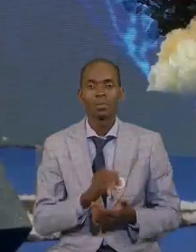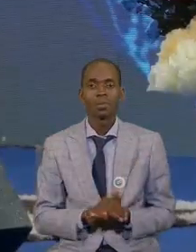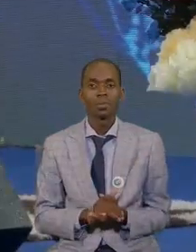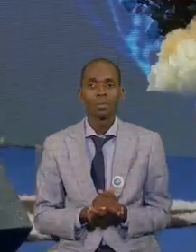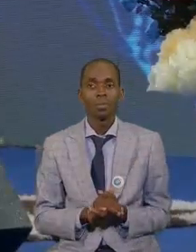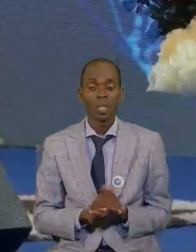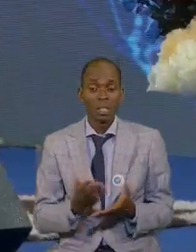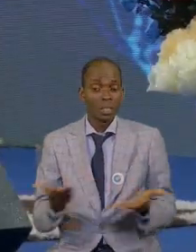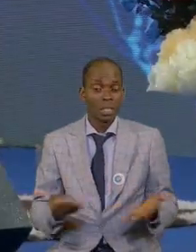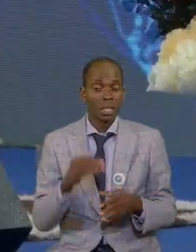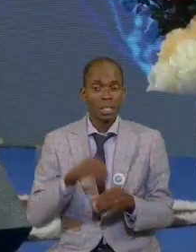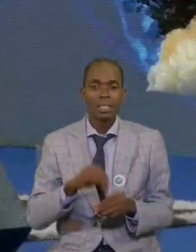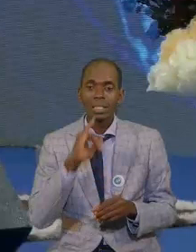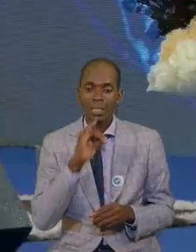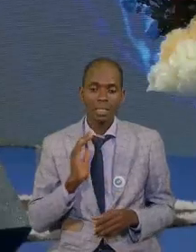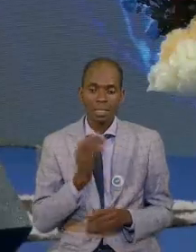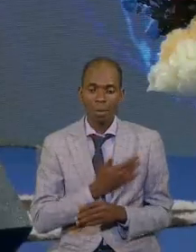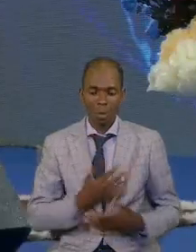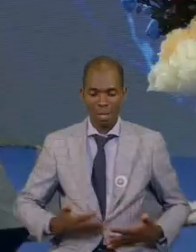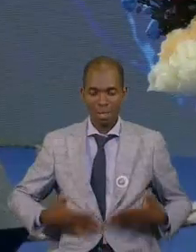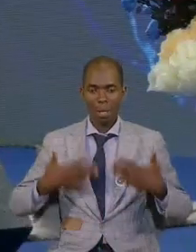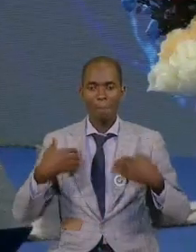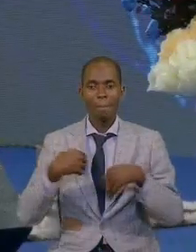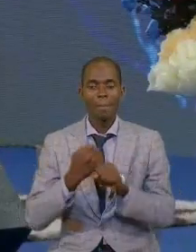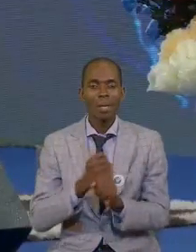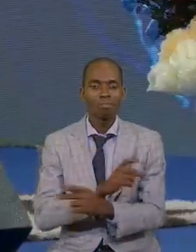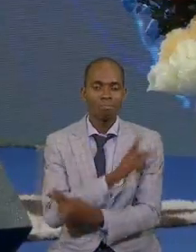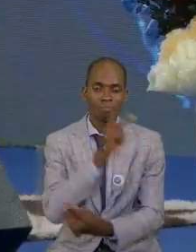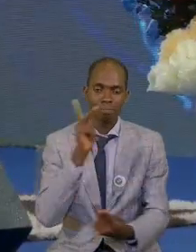Herein is our life made perfect.